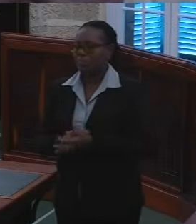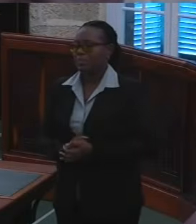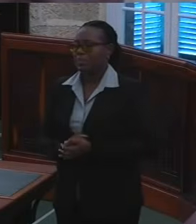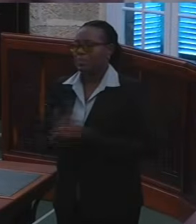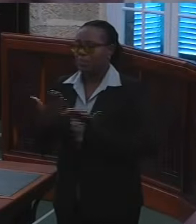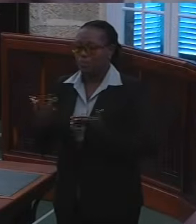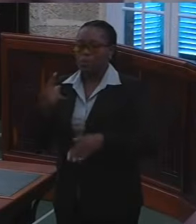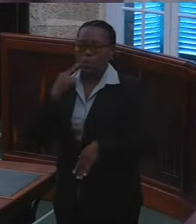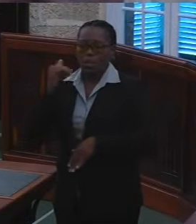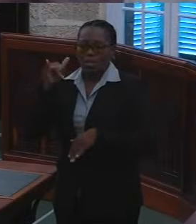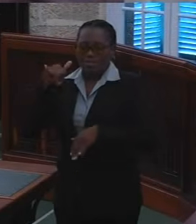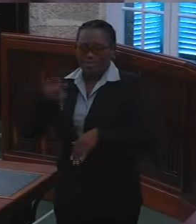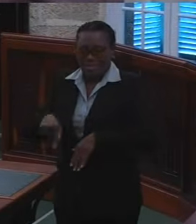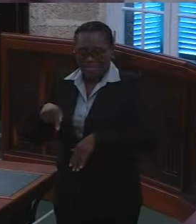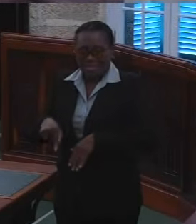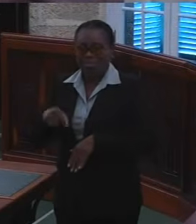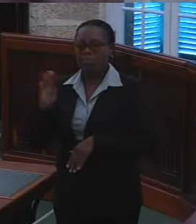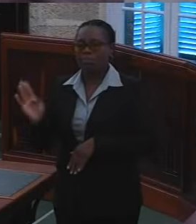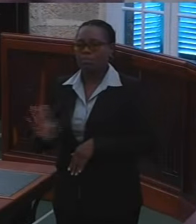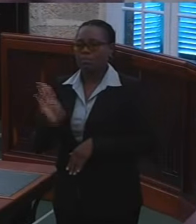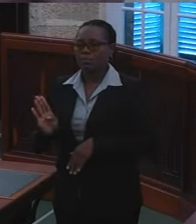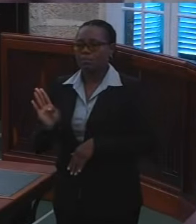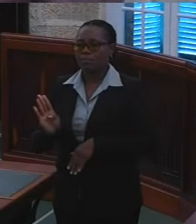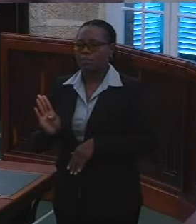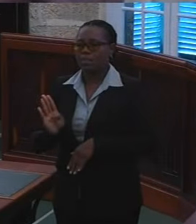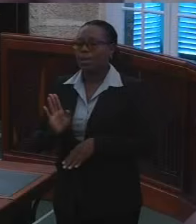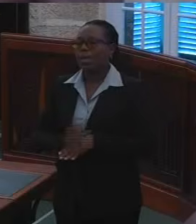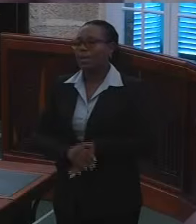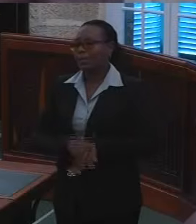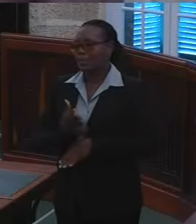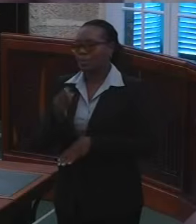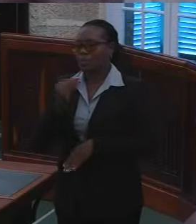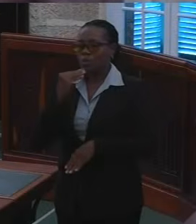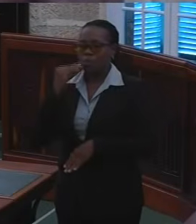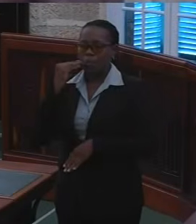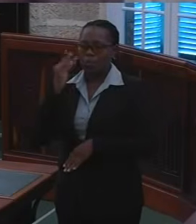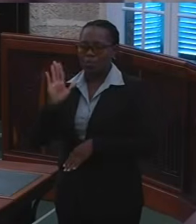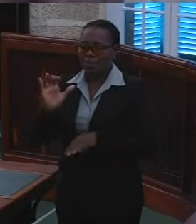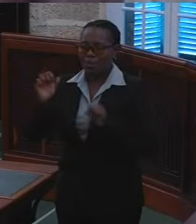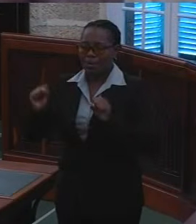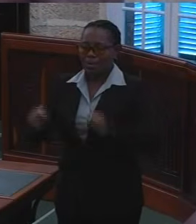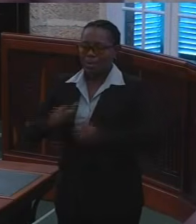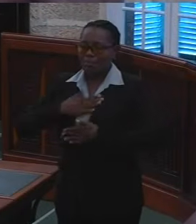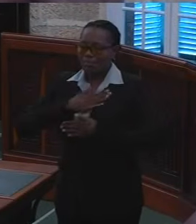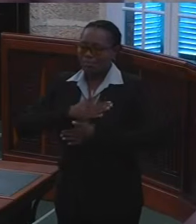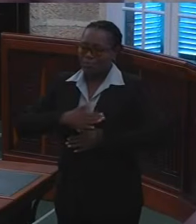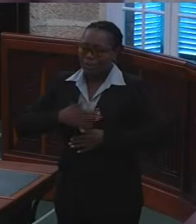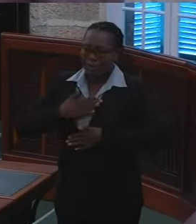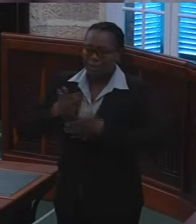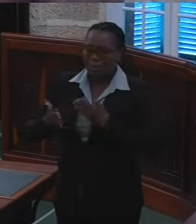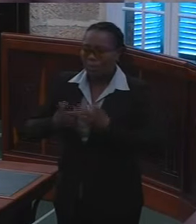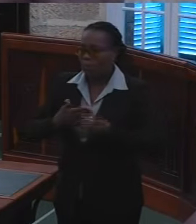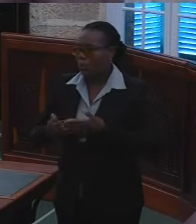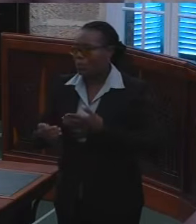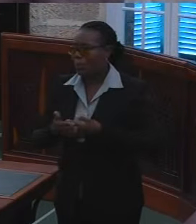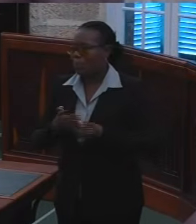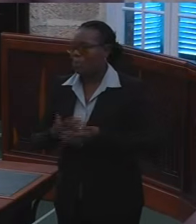place, this sacred place called Barbados, is a home that they can enjoy even when they are faced with